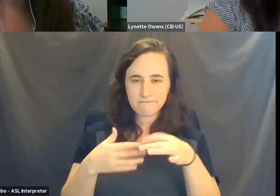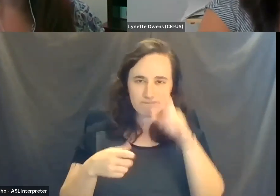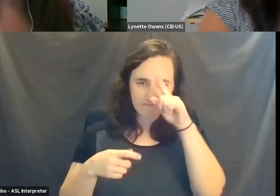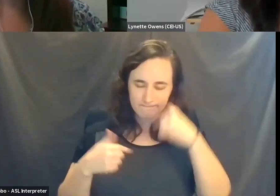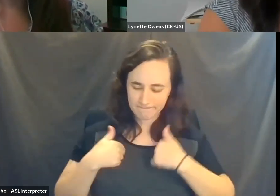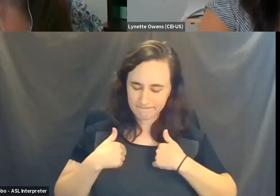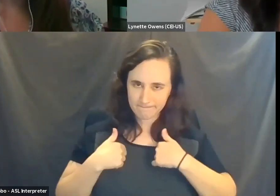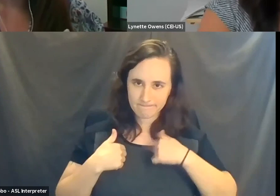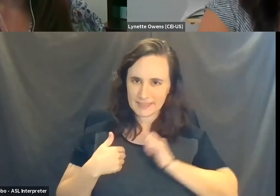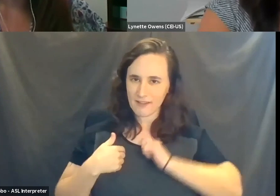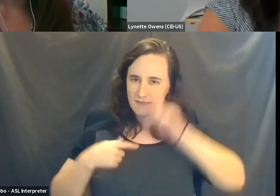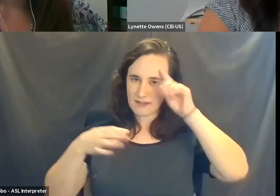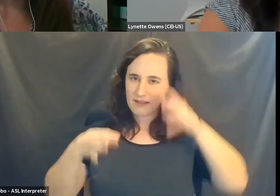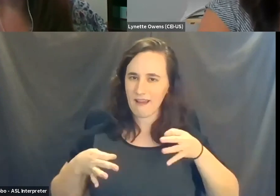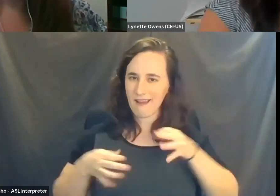how they did their work and what